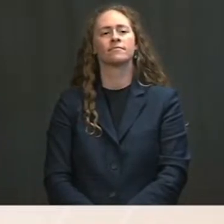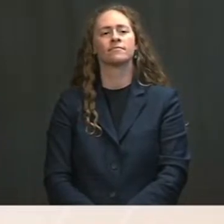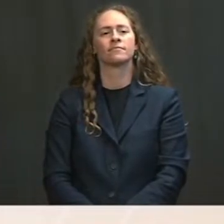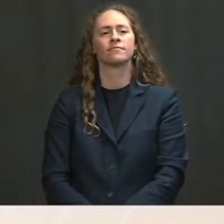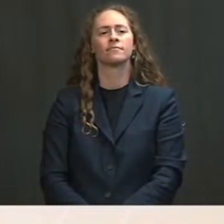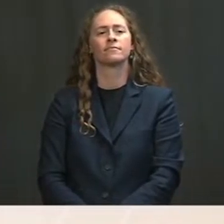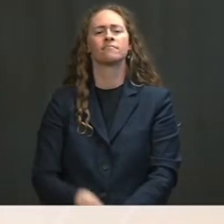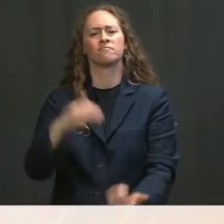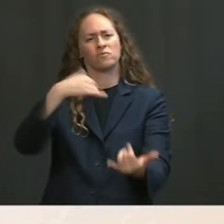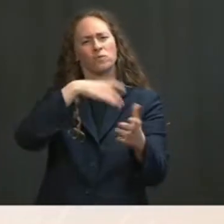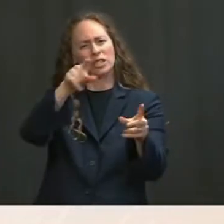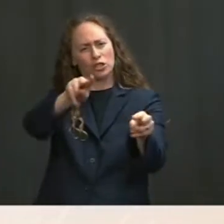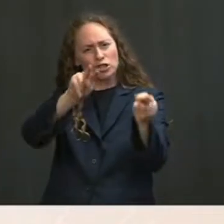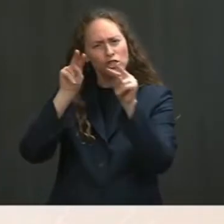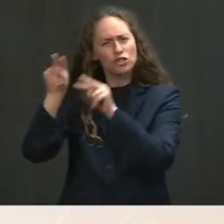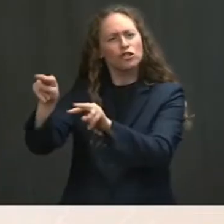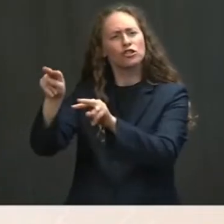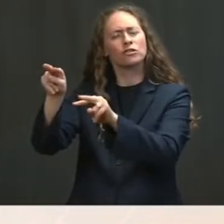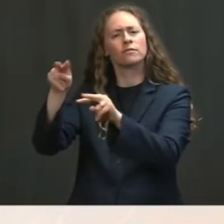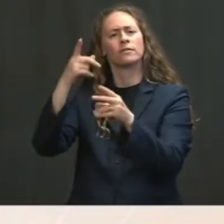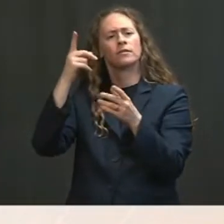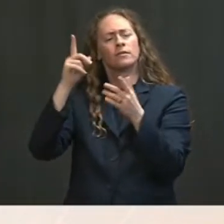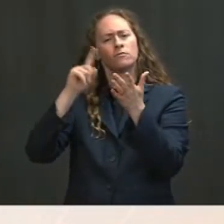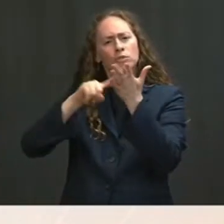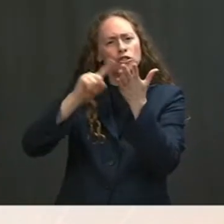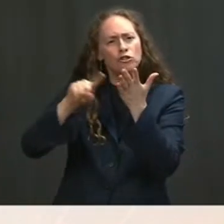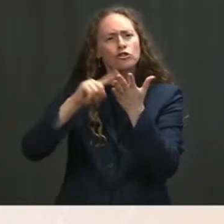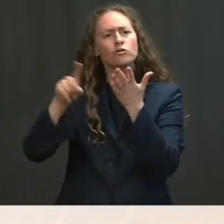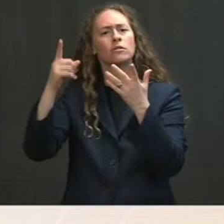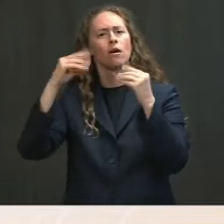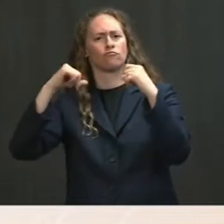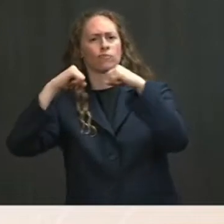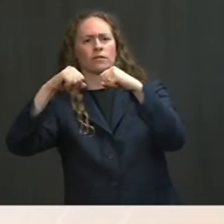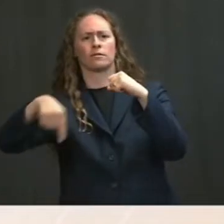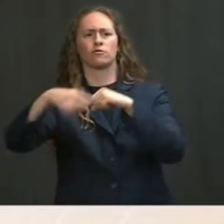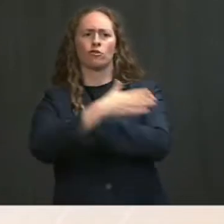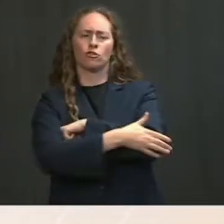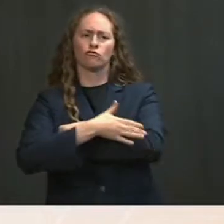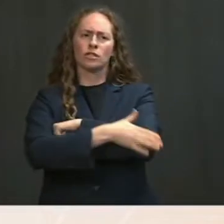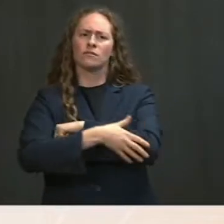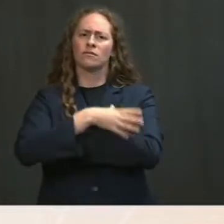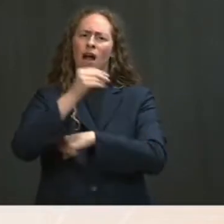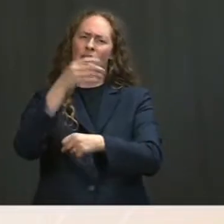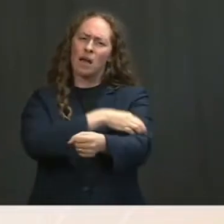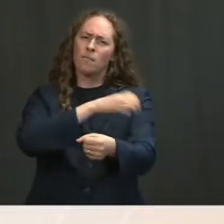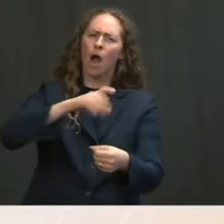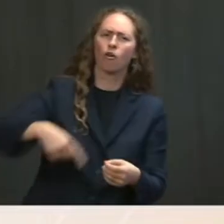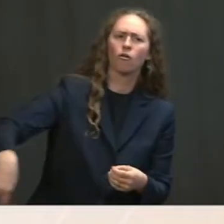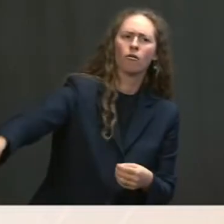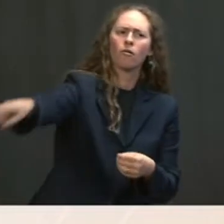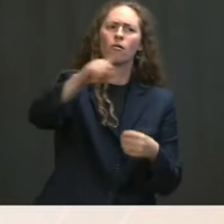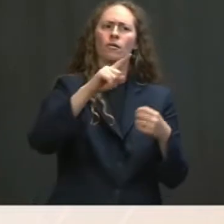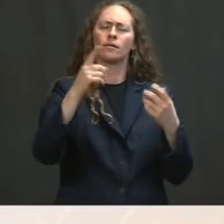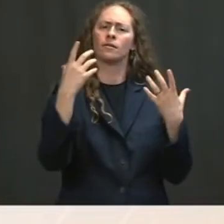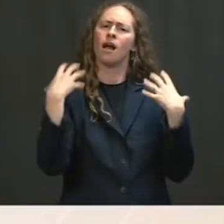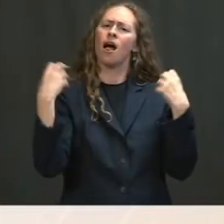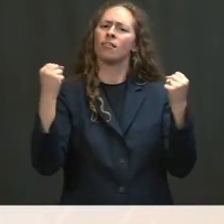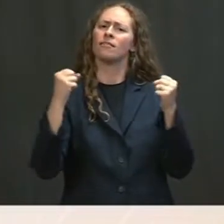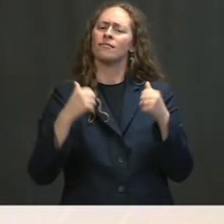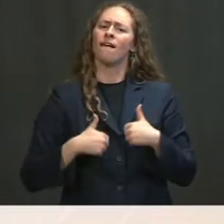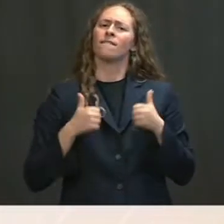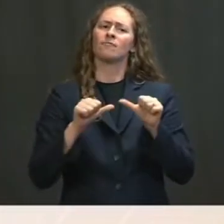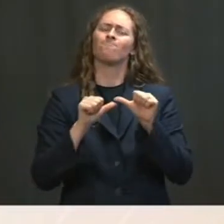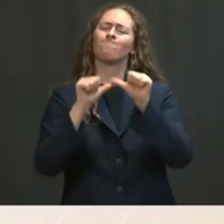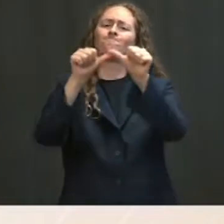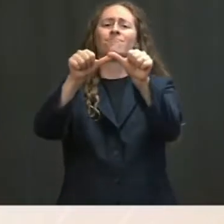environment, safeguard our nation against future threats, and ultimately empower people to lead healthier lives. Thanks so much for your time, and I'll turn it to